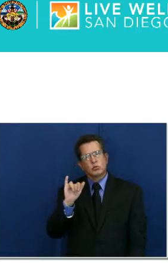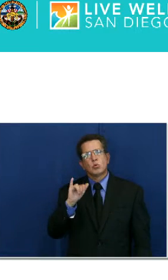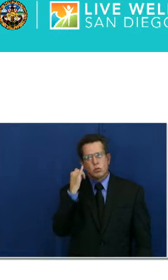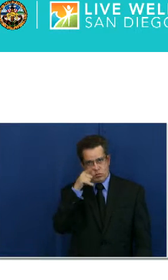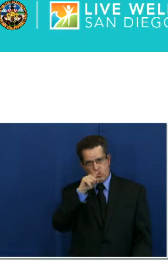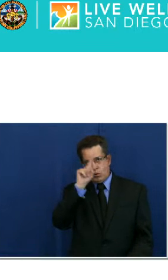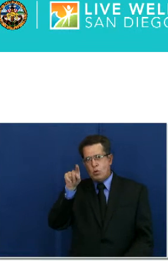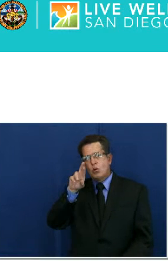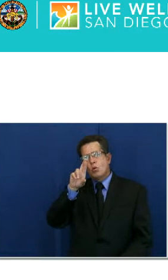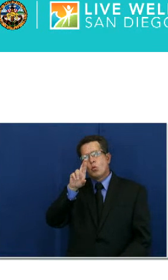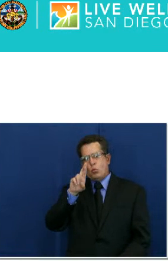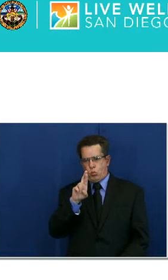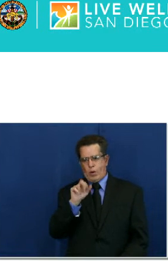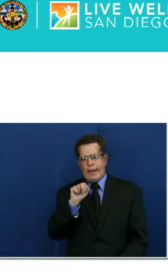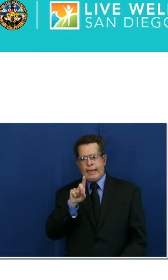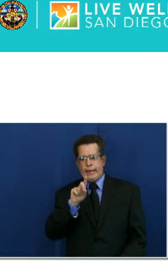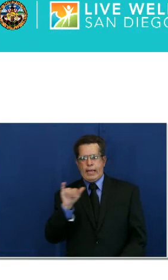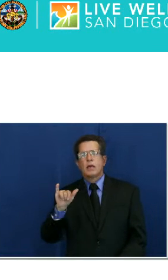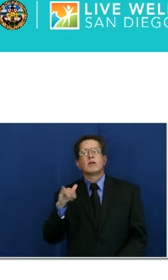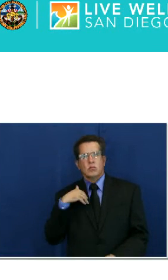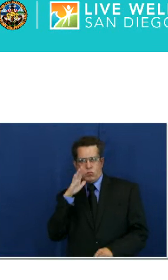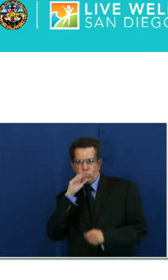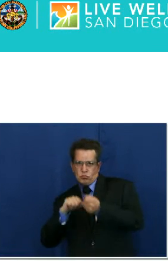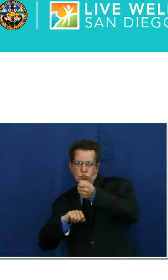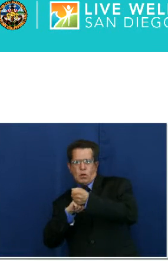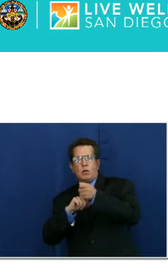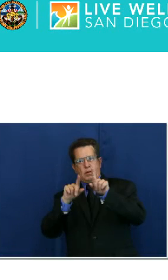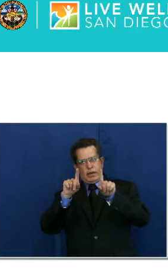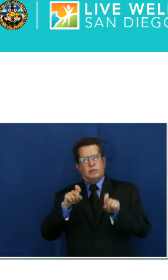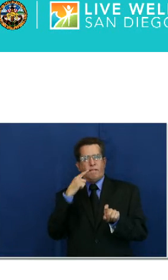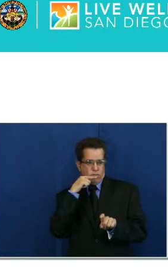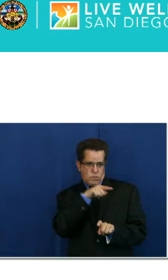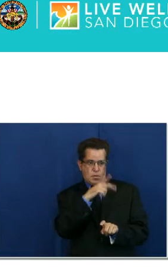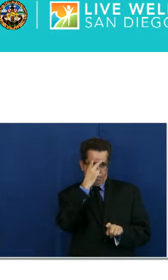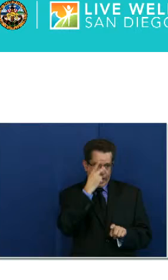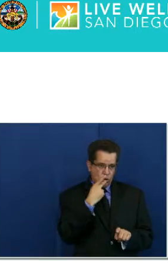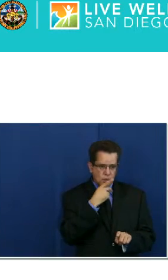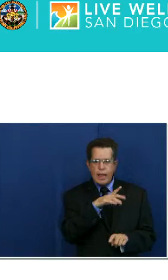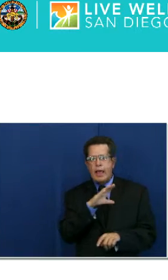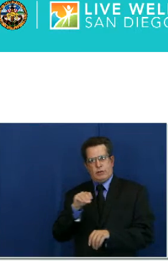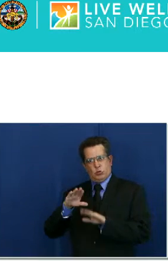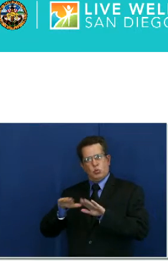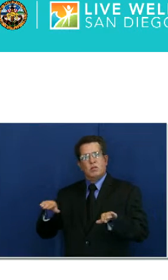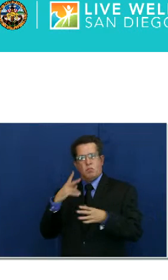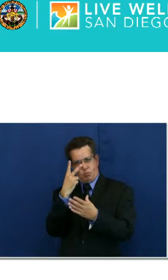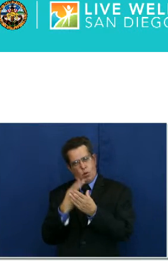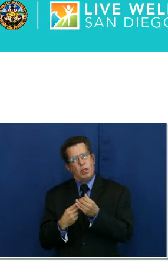Rady sites, again, we will provide that testing for the parents when that child's getting their